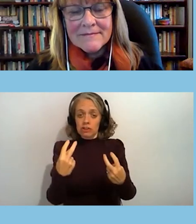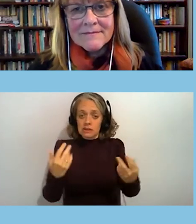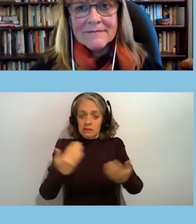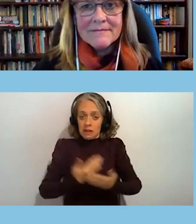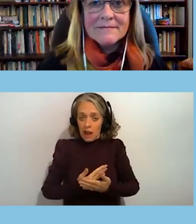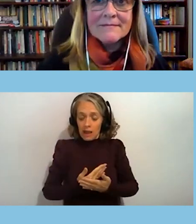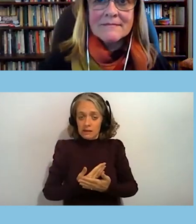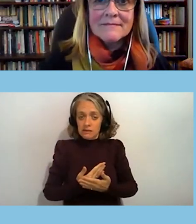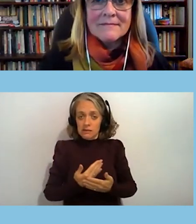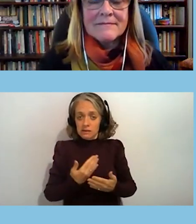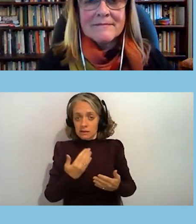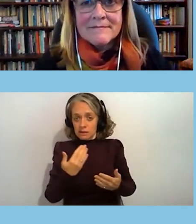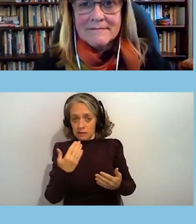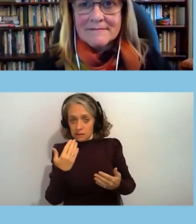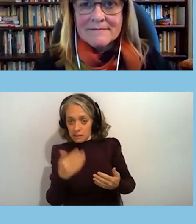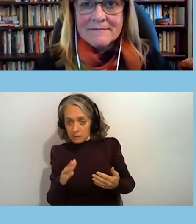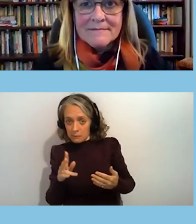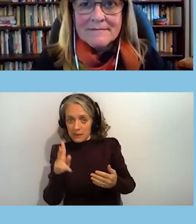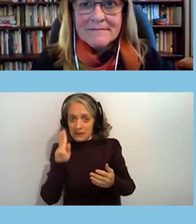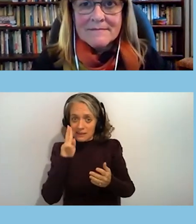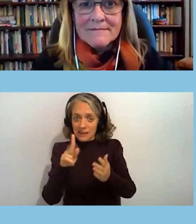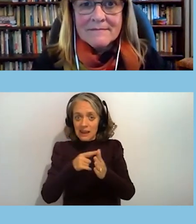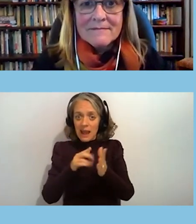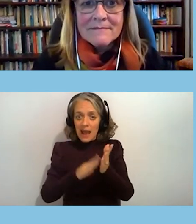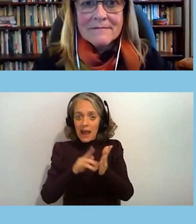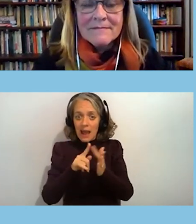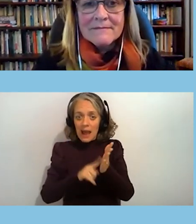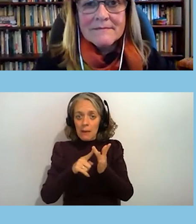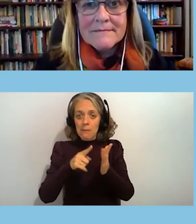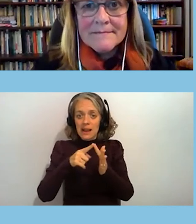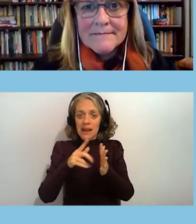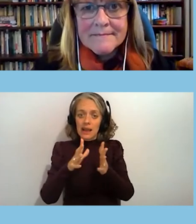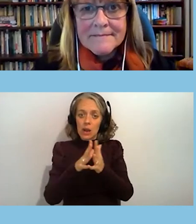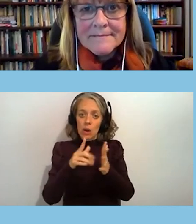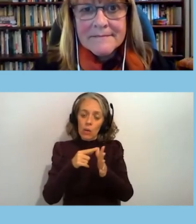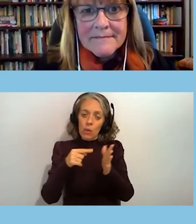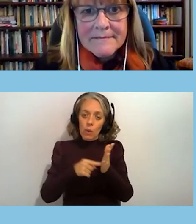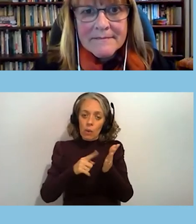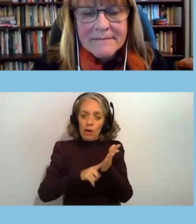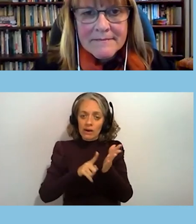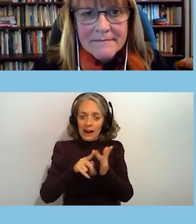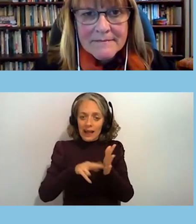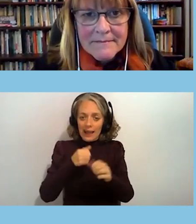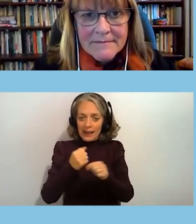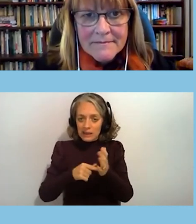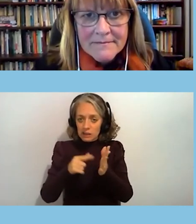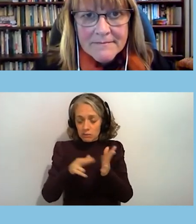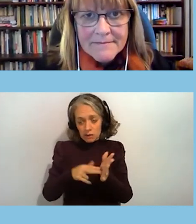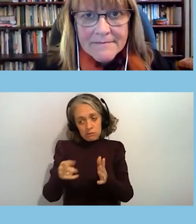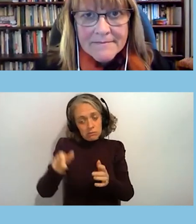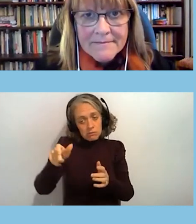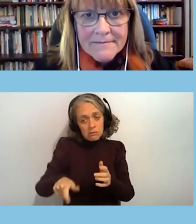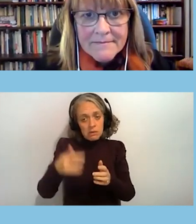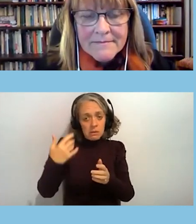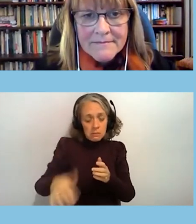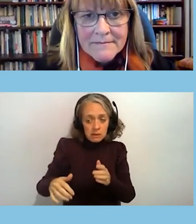come across the work of the art critic Emily Watlington, who's been really crucial in terms of bringing together and bringing to the